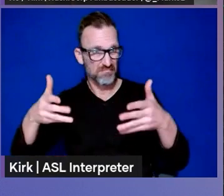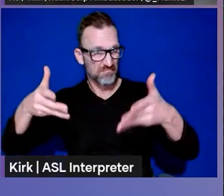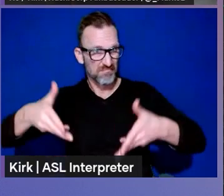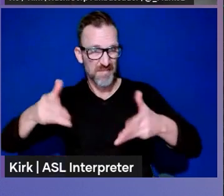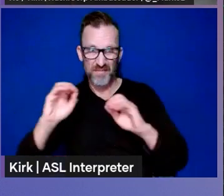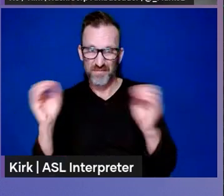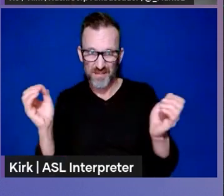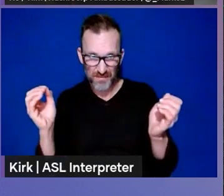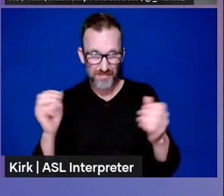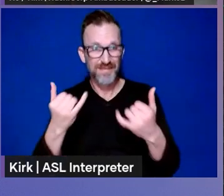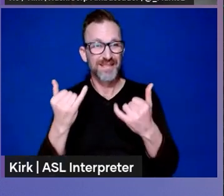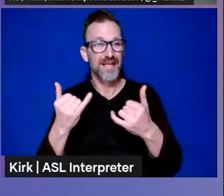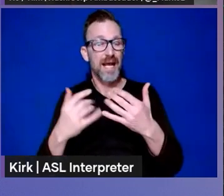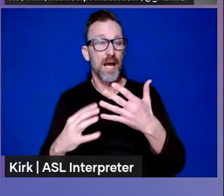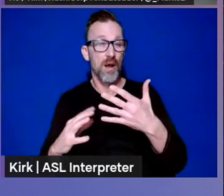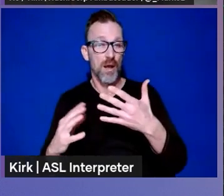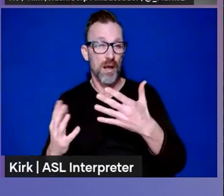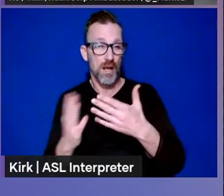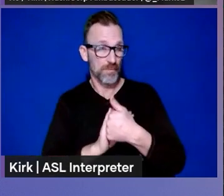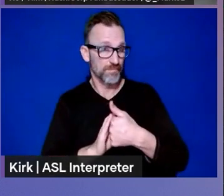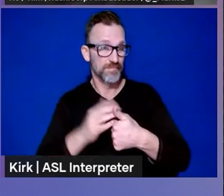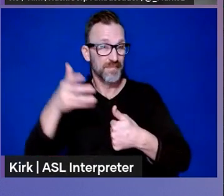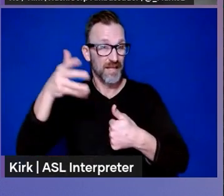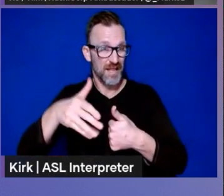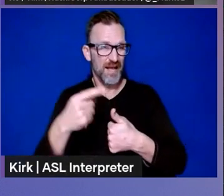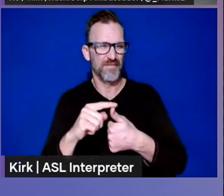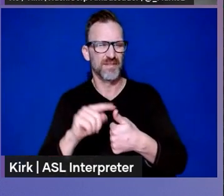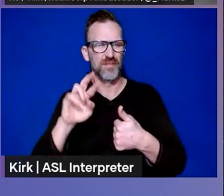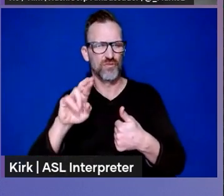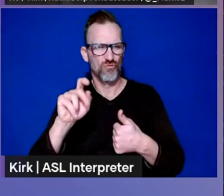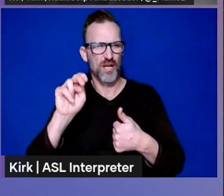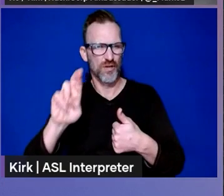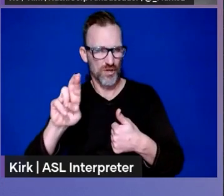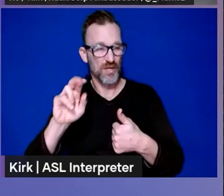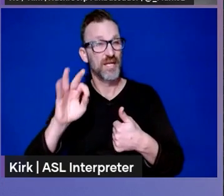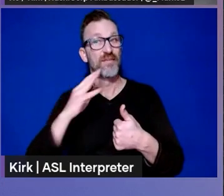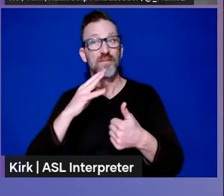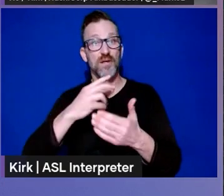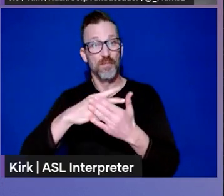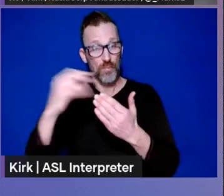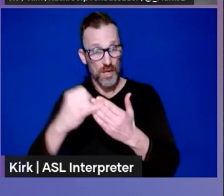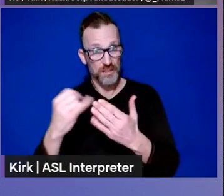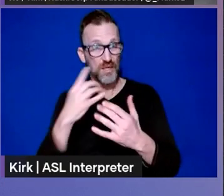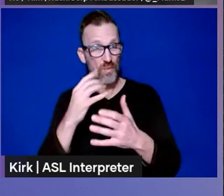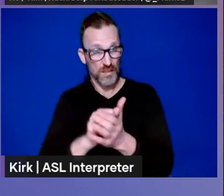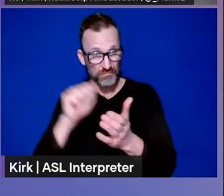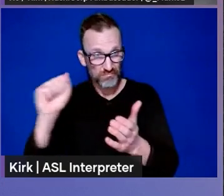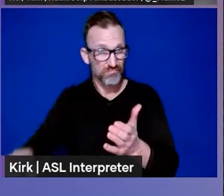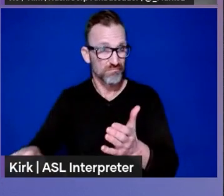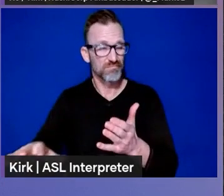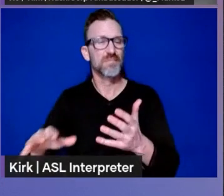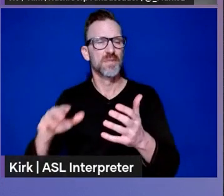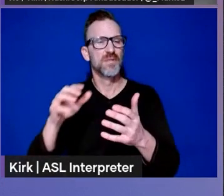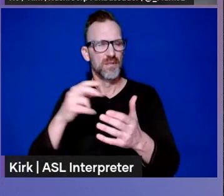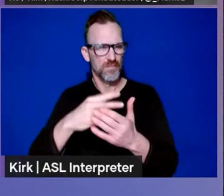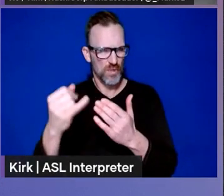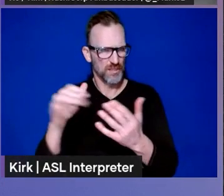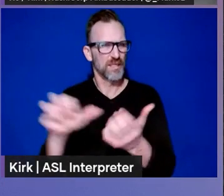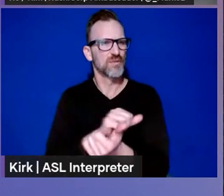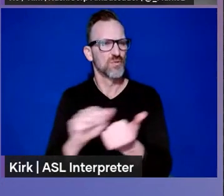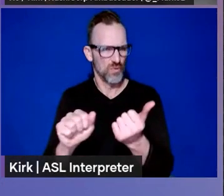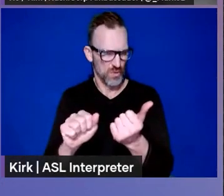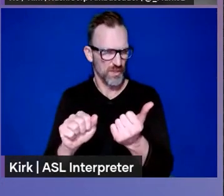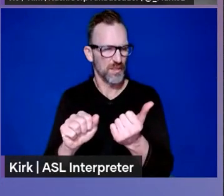And if we want to destroy the project as well, we can do something similar, saying waypoint project destroy. In this case, I need